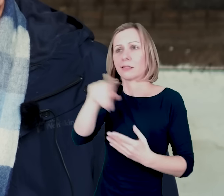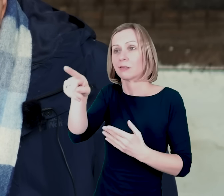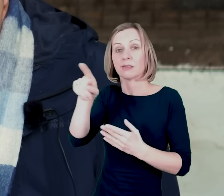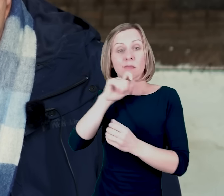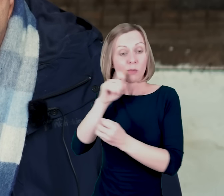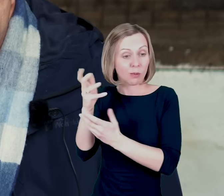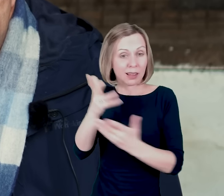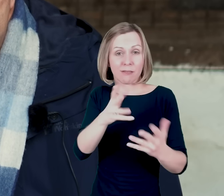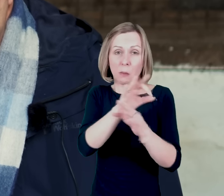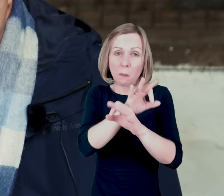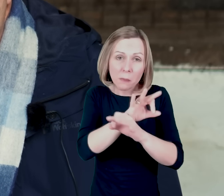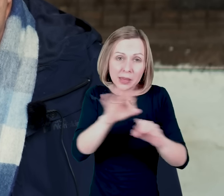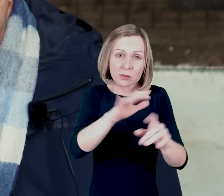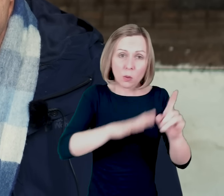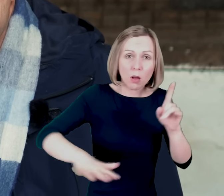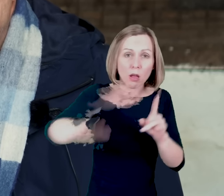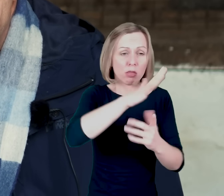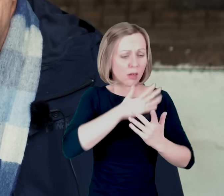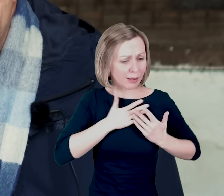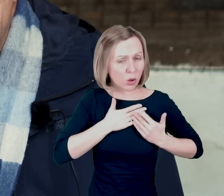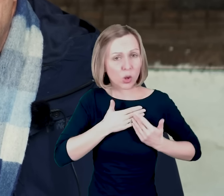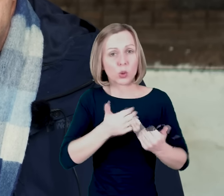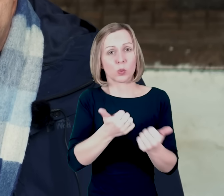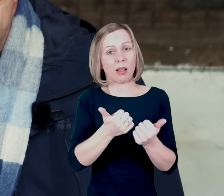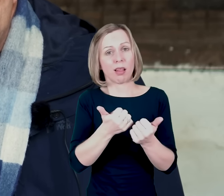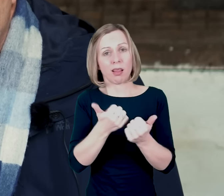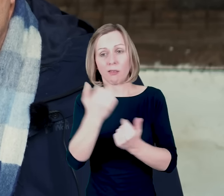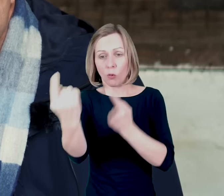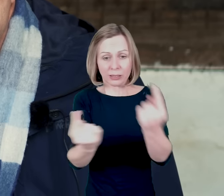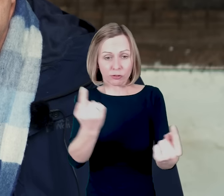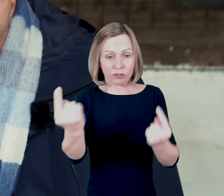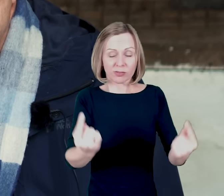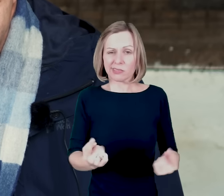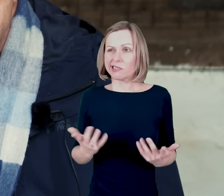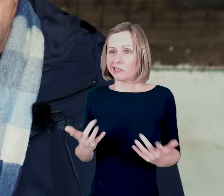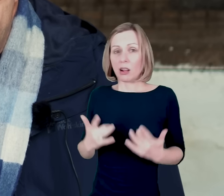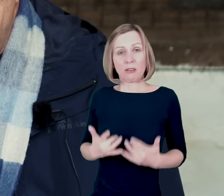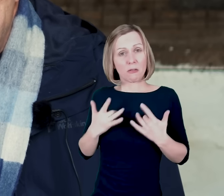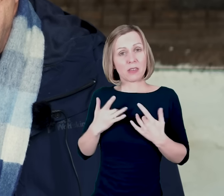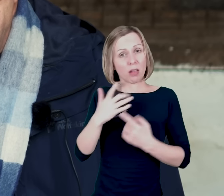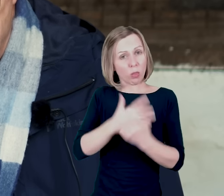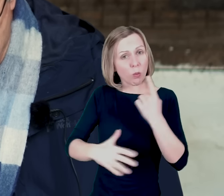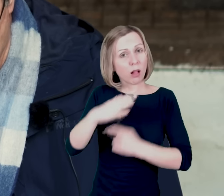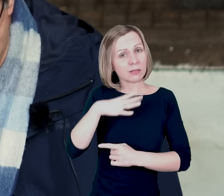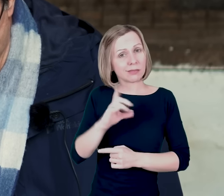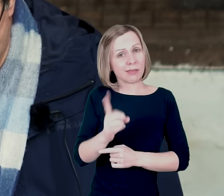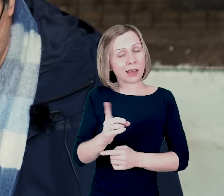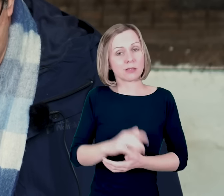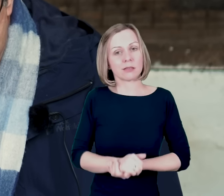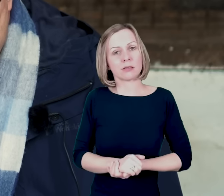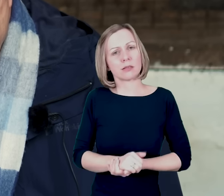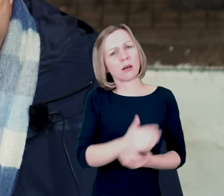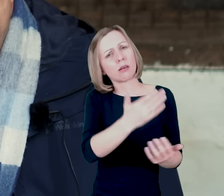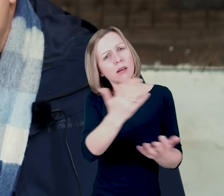one who brings peace on earth and goodwill towards all. And doesn't our world need that at the